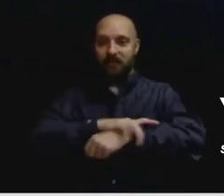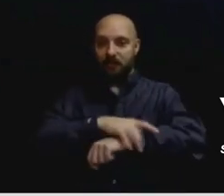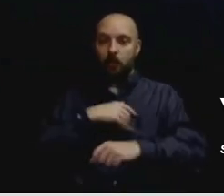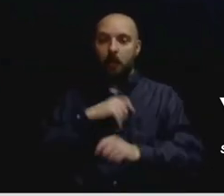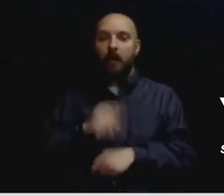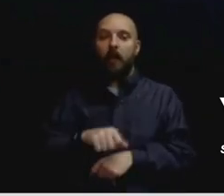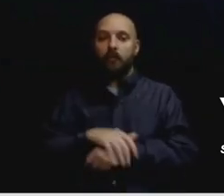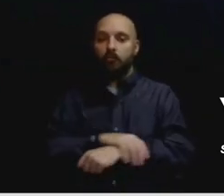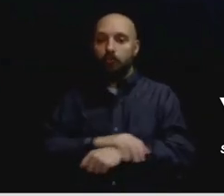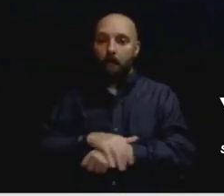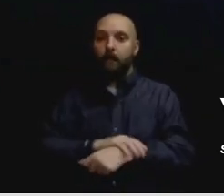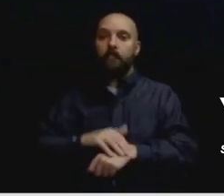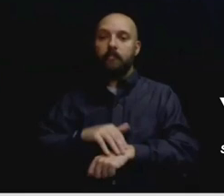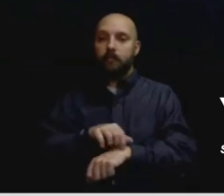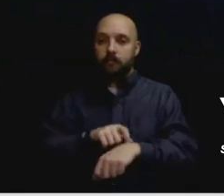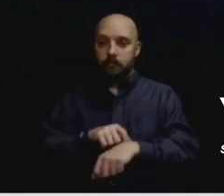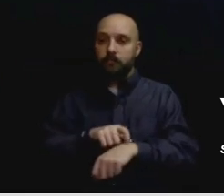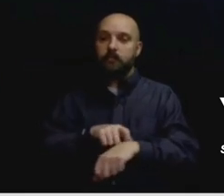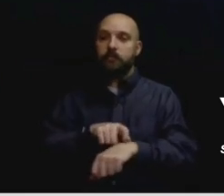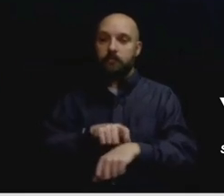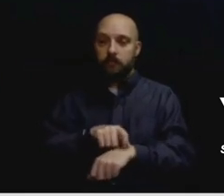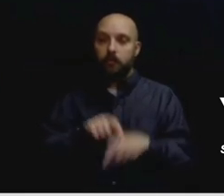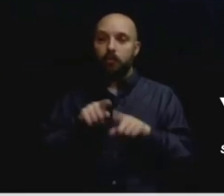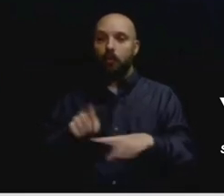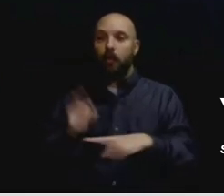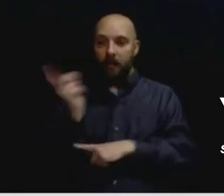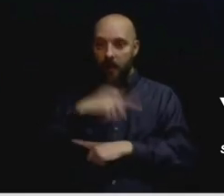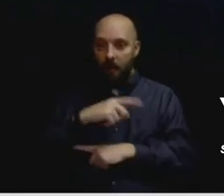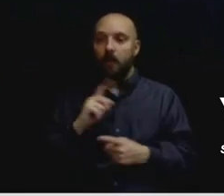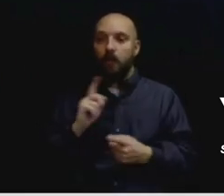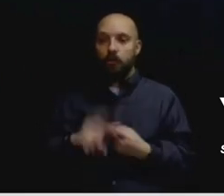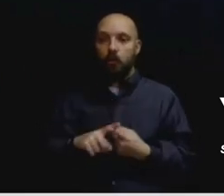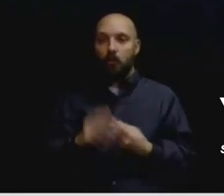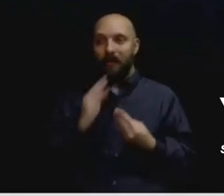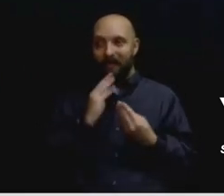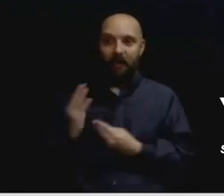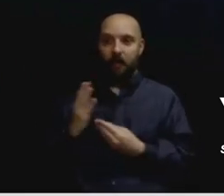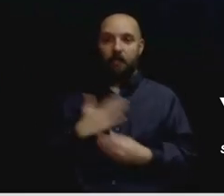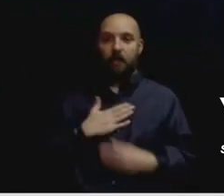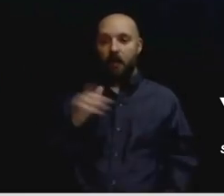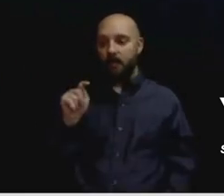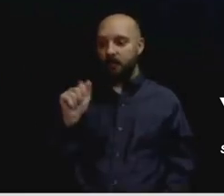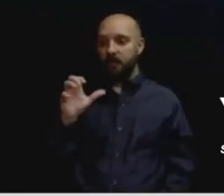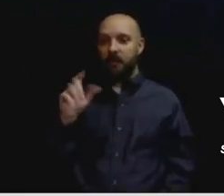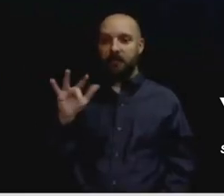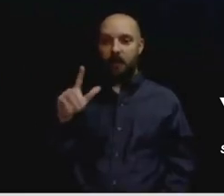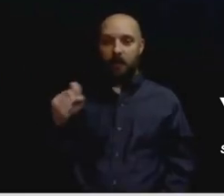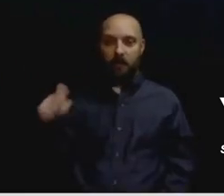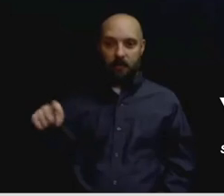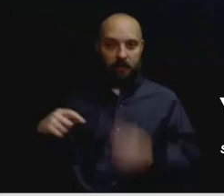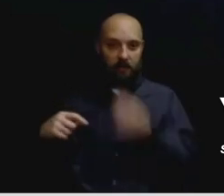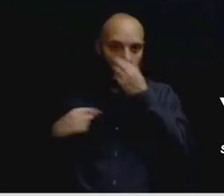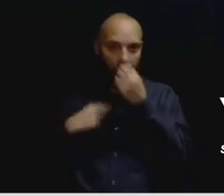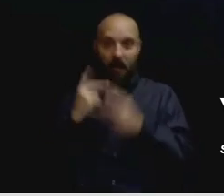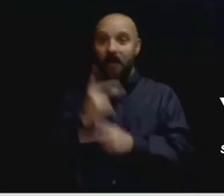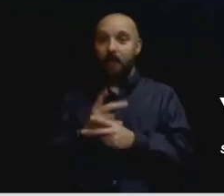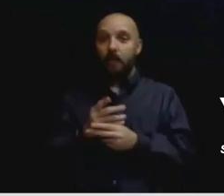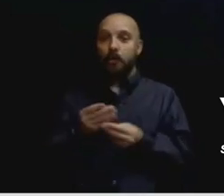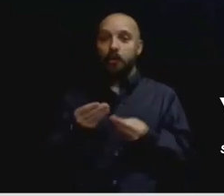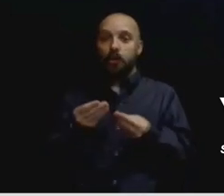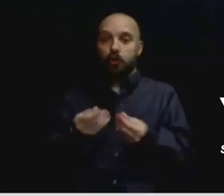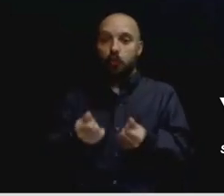and touch them throughout the day in order to feed my tactile needs. I keep smooth rocks and scraps